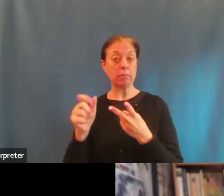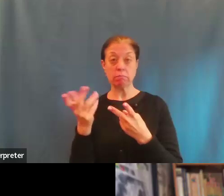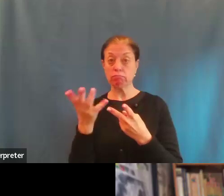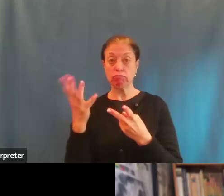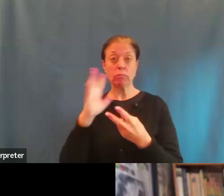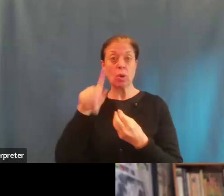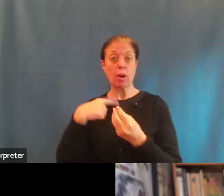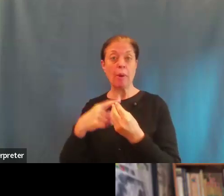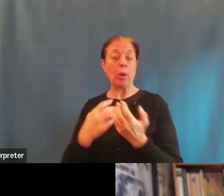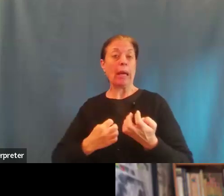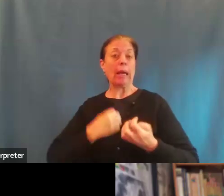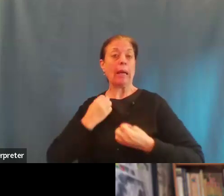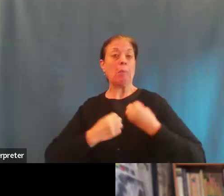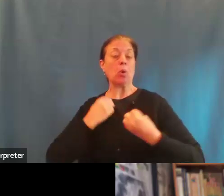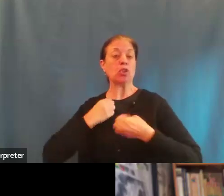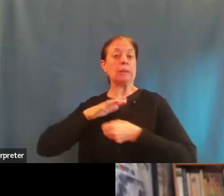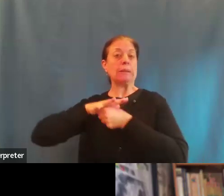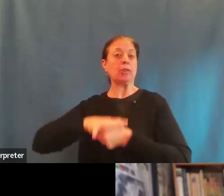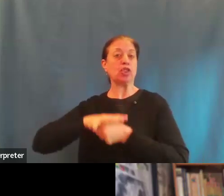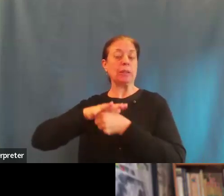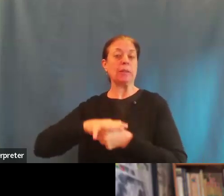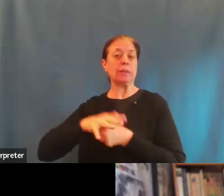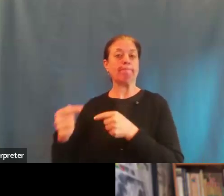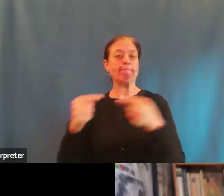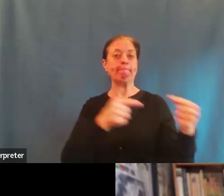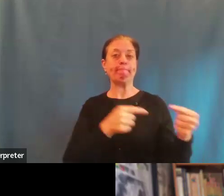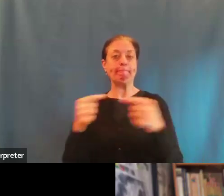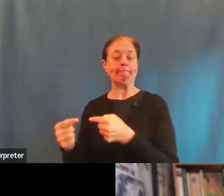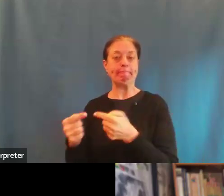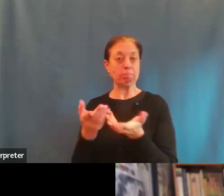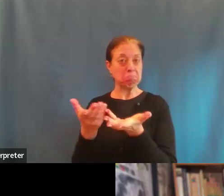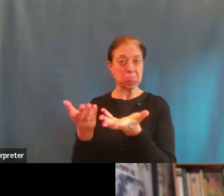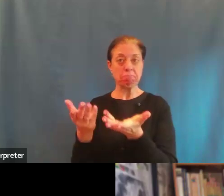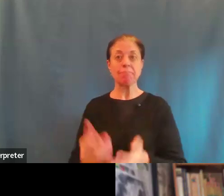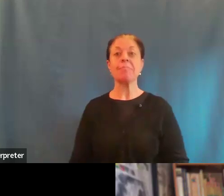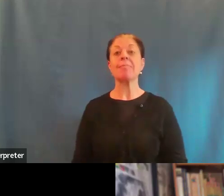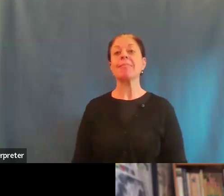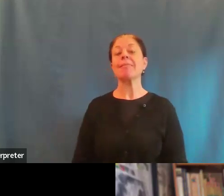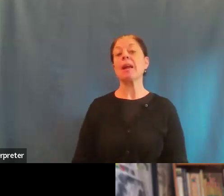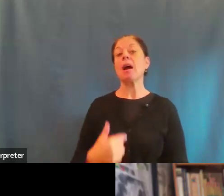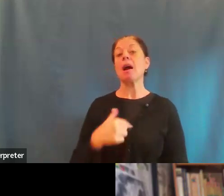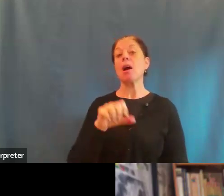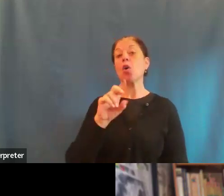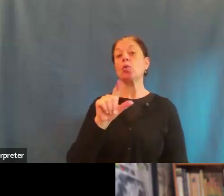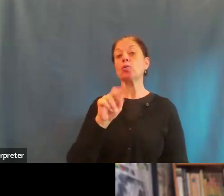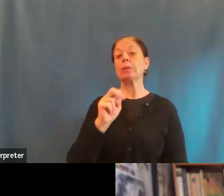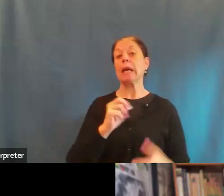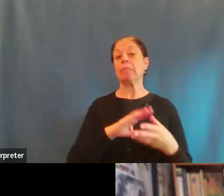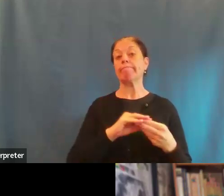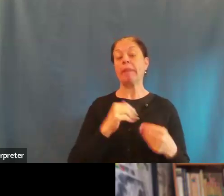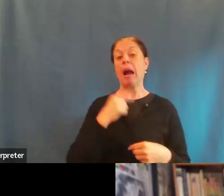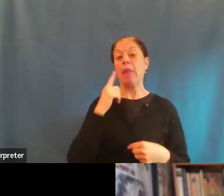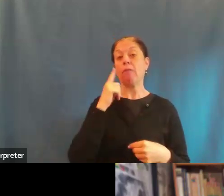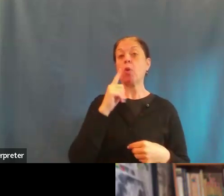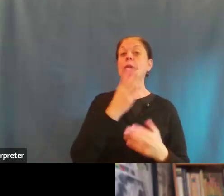this emotional tension and things to your I think that for some kids,